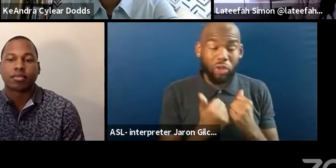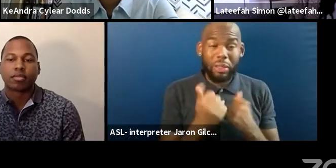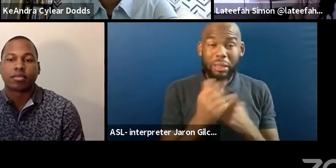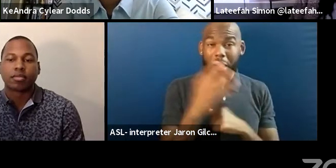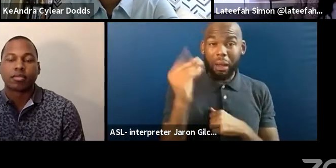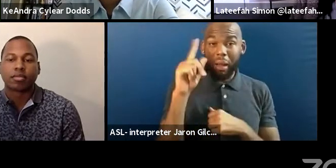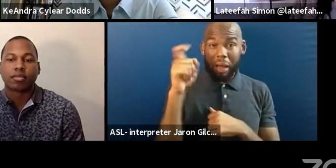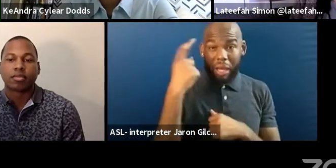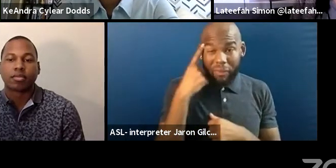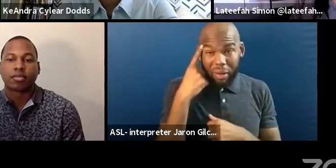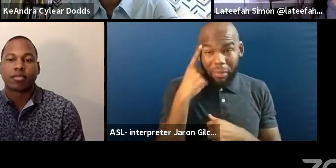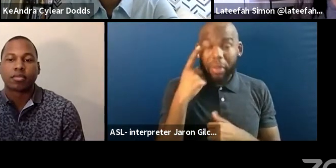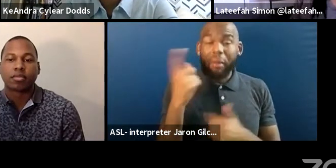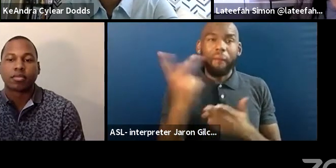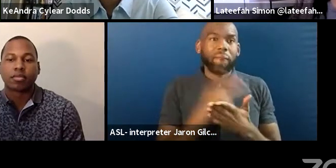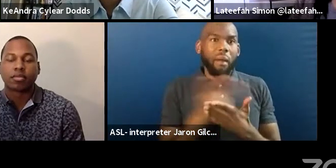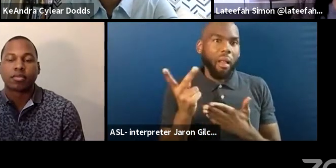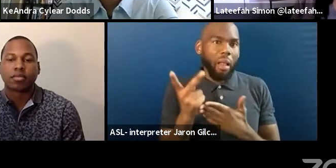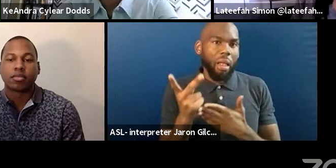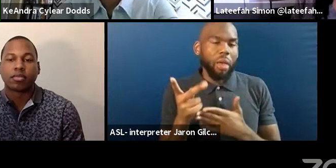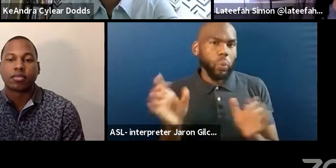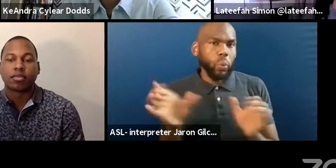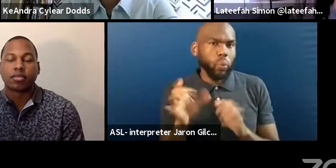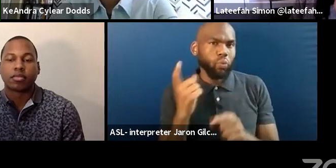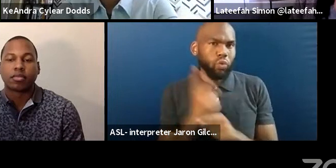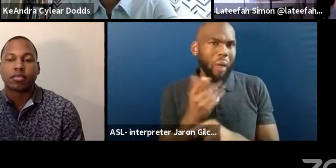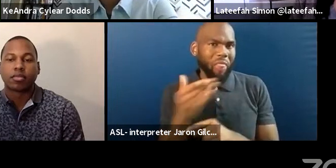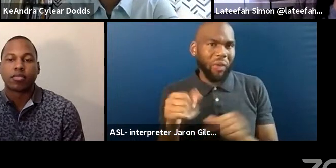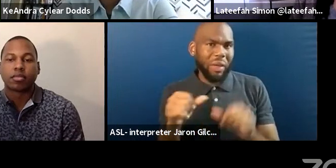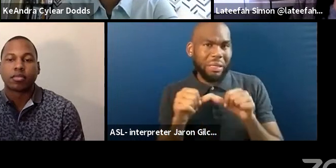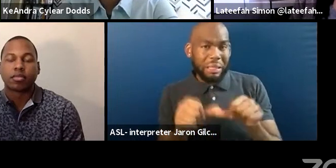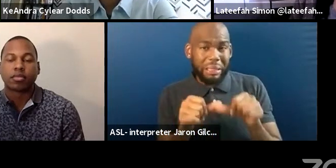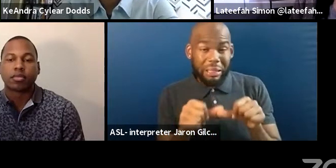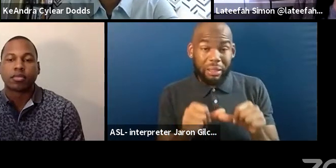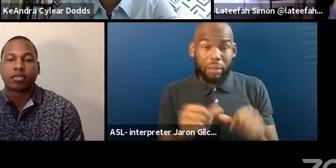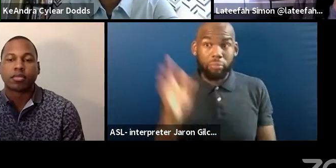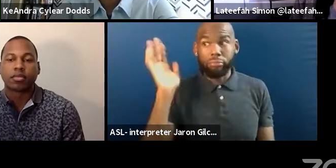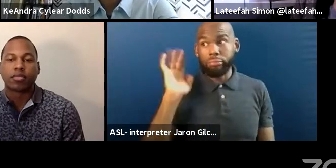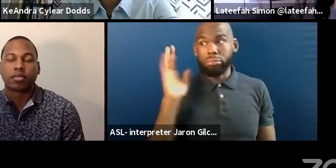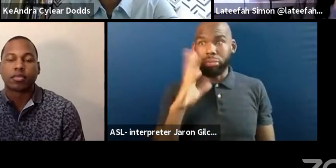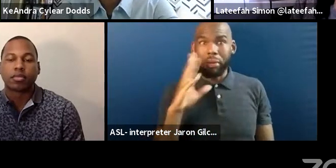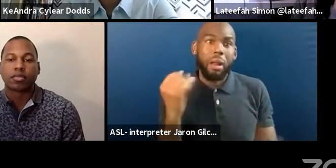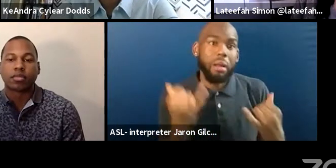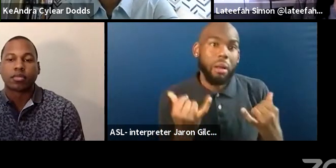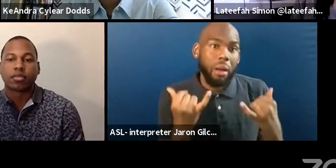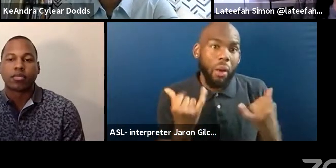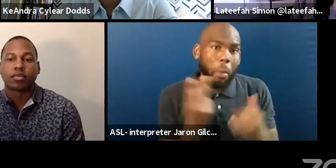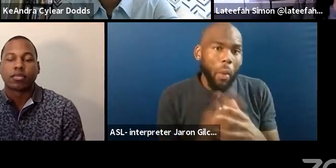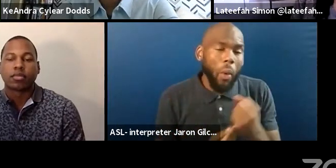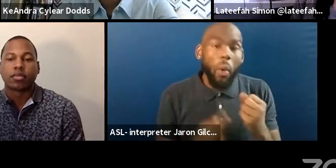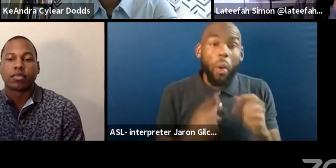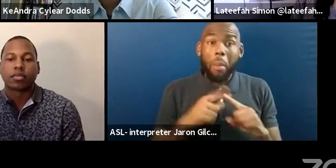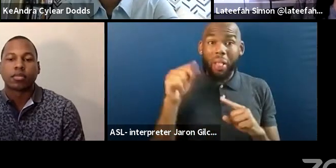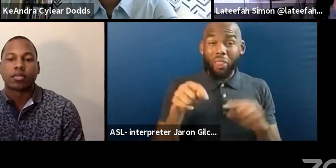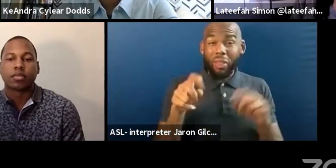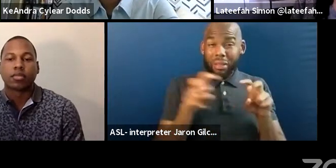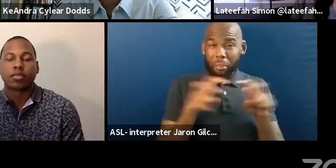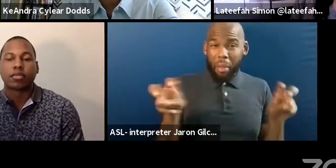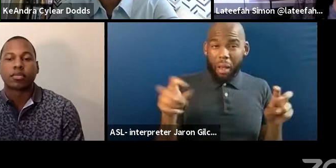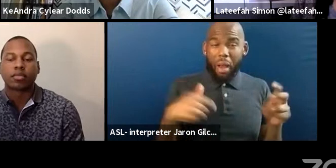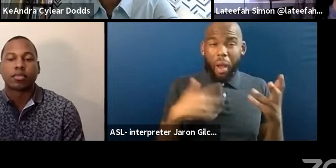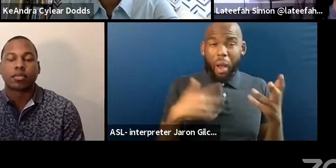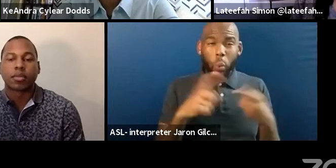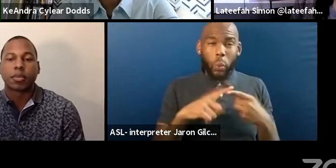governments, failing to do the right thing consistently, past and present. But for this panel, I want to